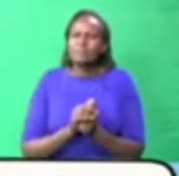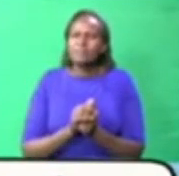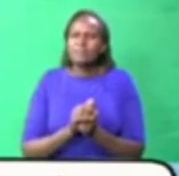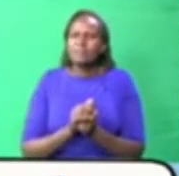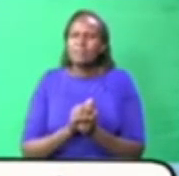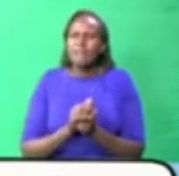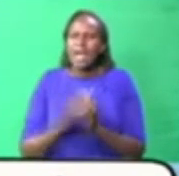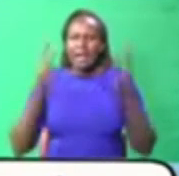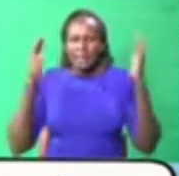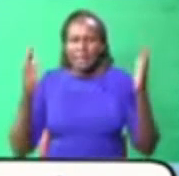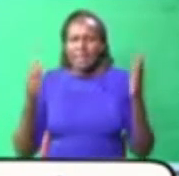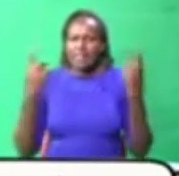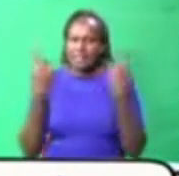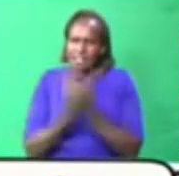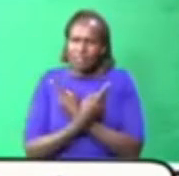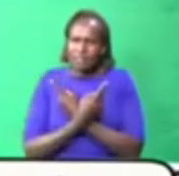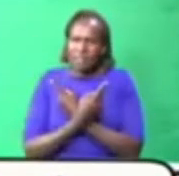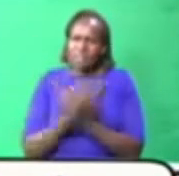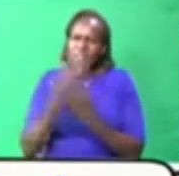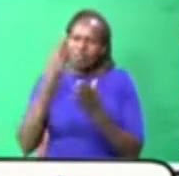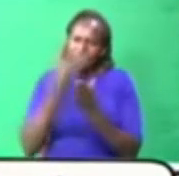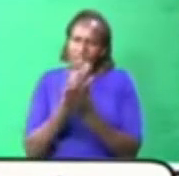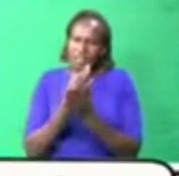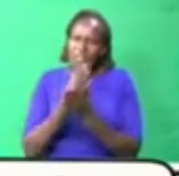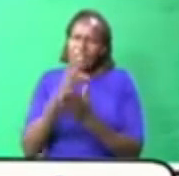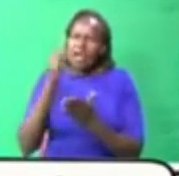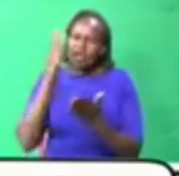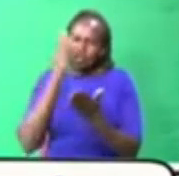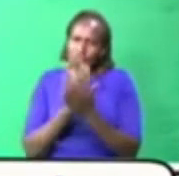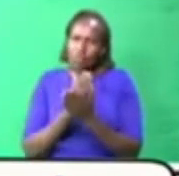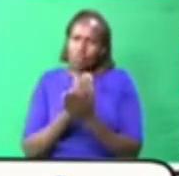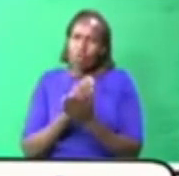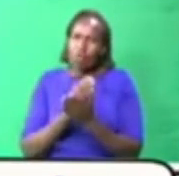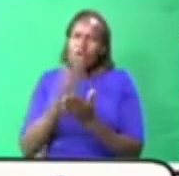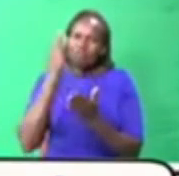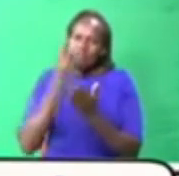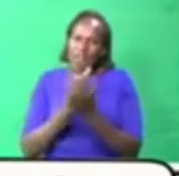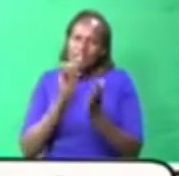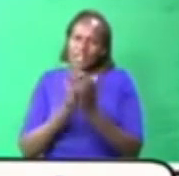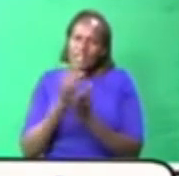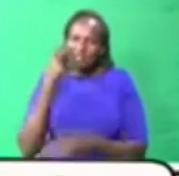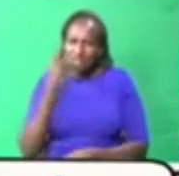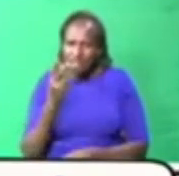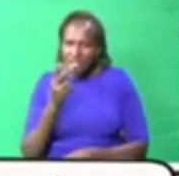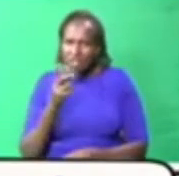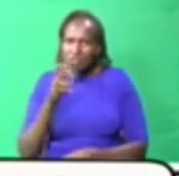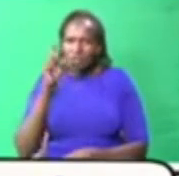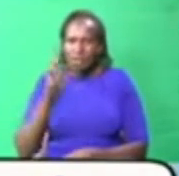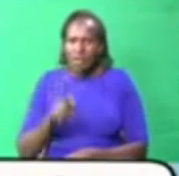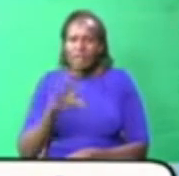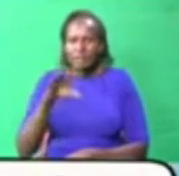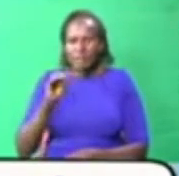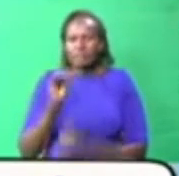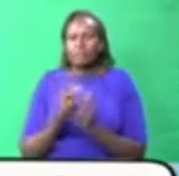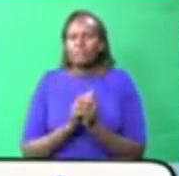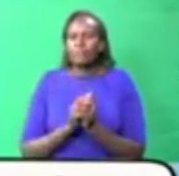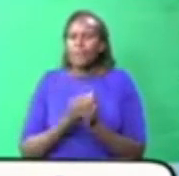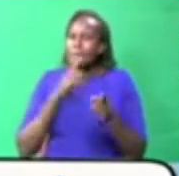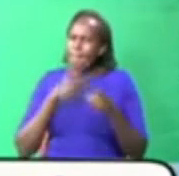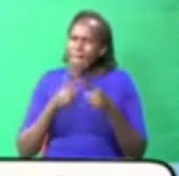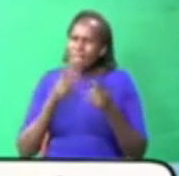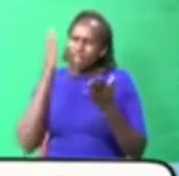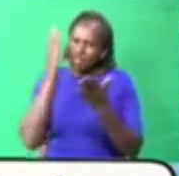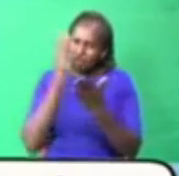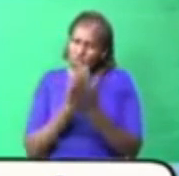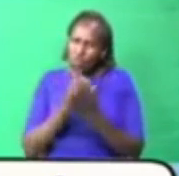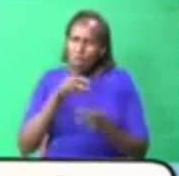difference between facts and truth. Facts are things that you can see, they are tangible, they are so real. But the truth